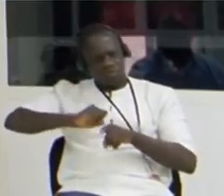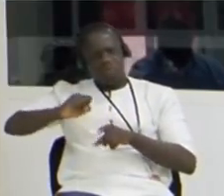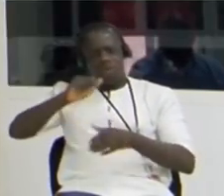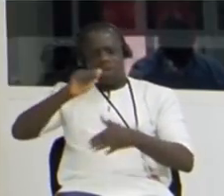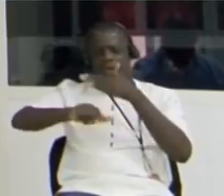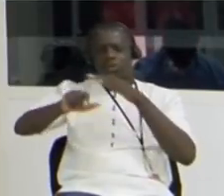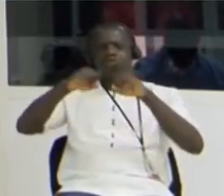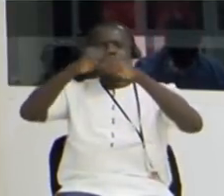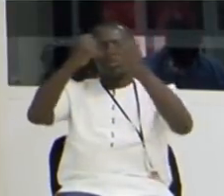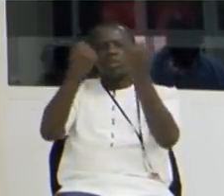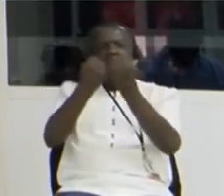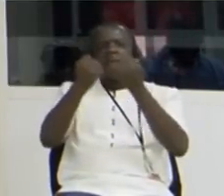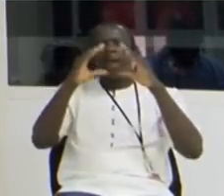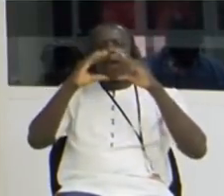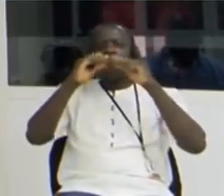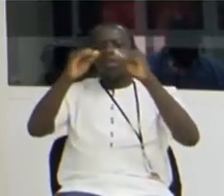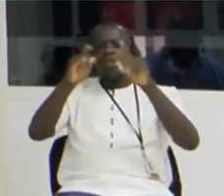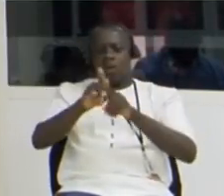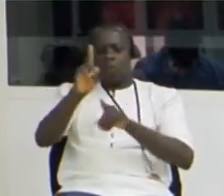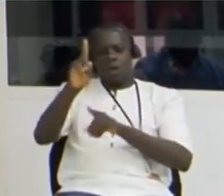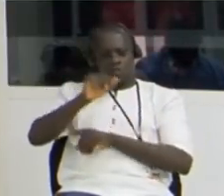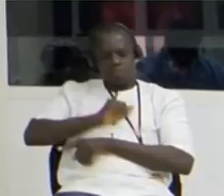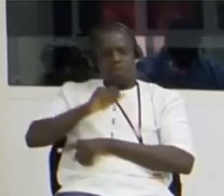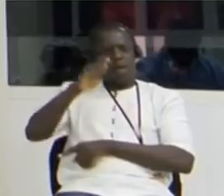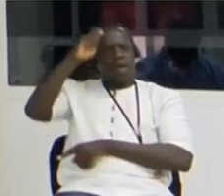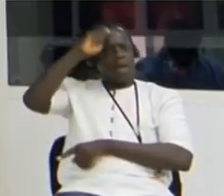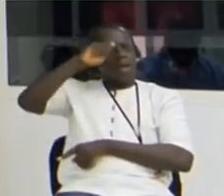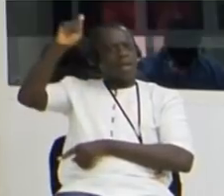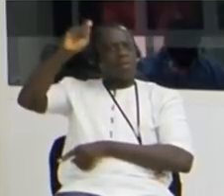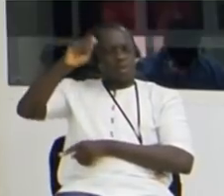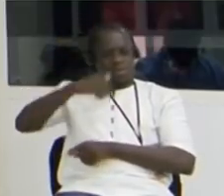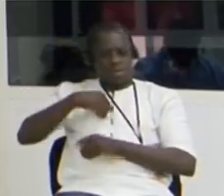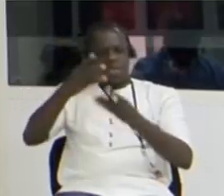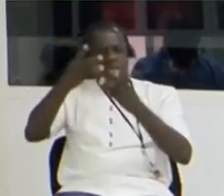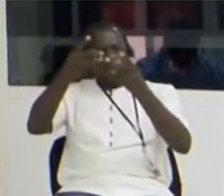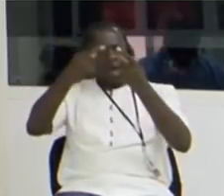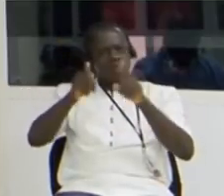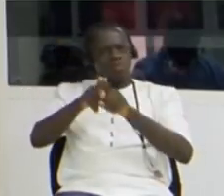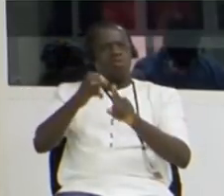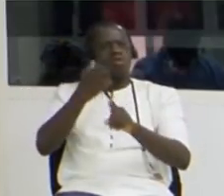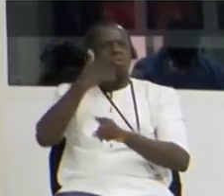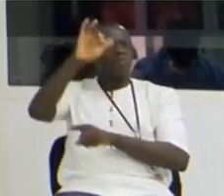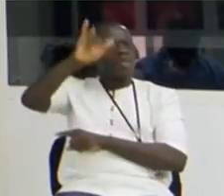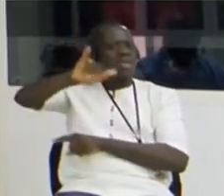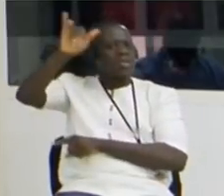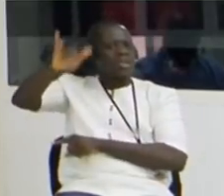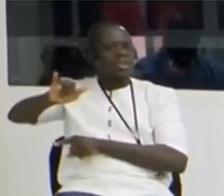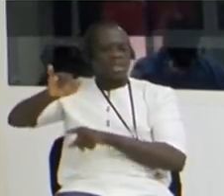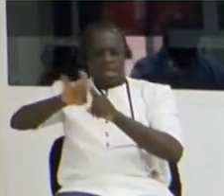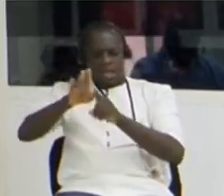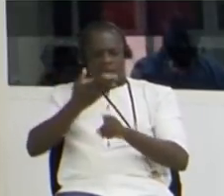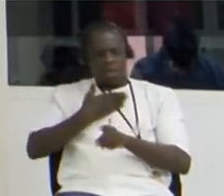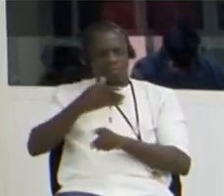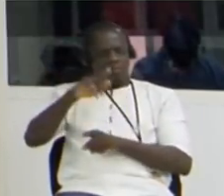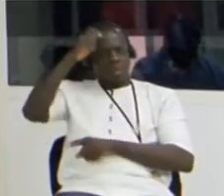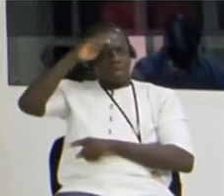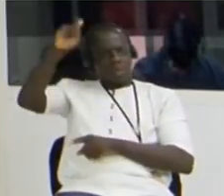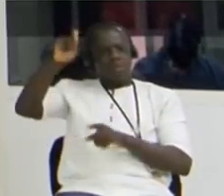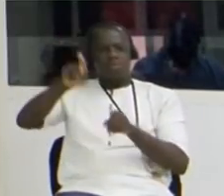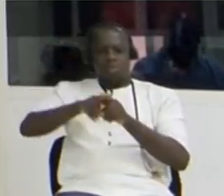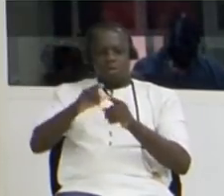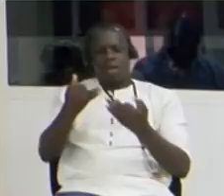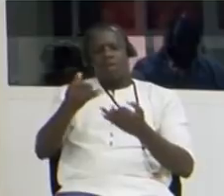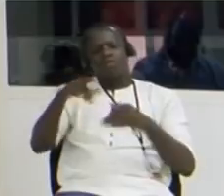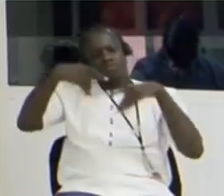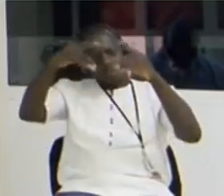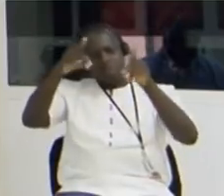recently. And I was counting the number of years that she has to spend to graduate, but she successfully graduated in UK.